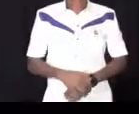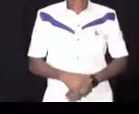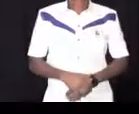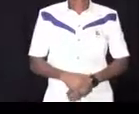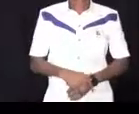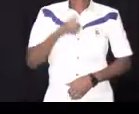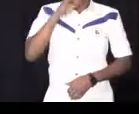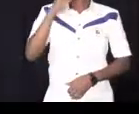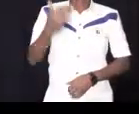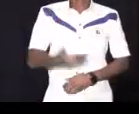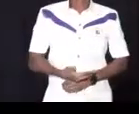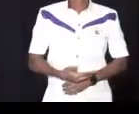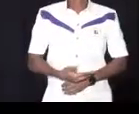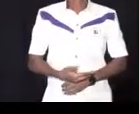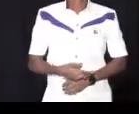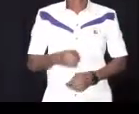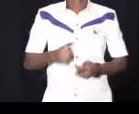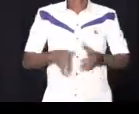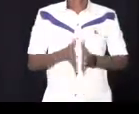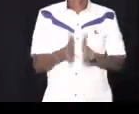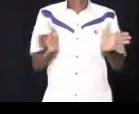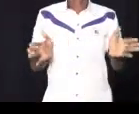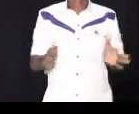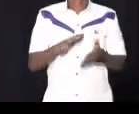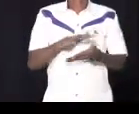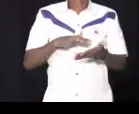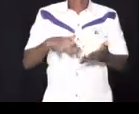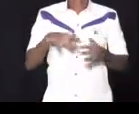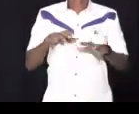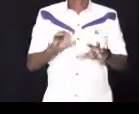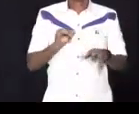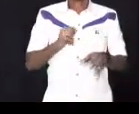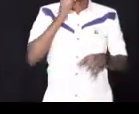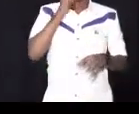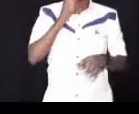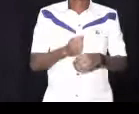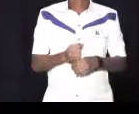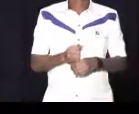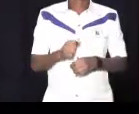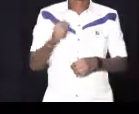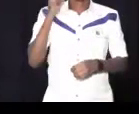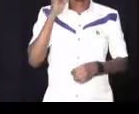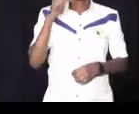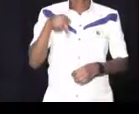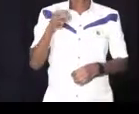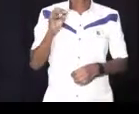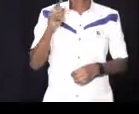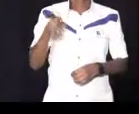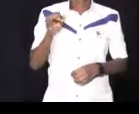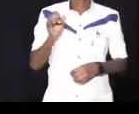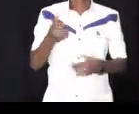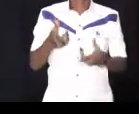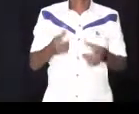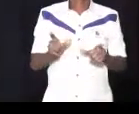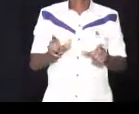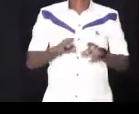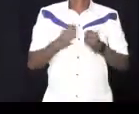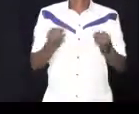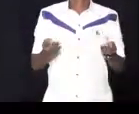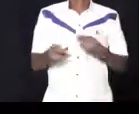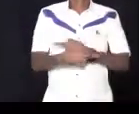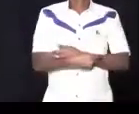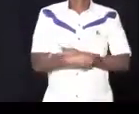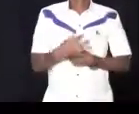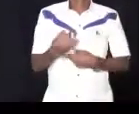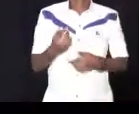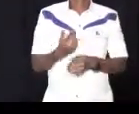Hello, pupils. You are welcome to General Studies class. I am Uncle Popo. Let's open